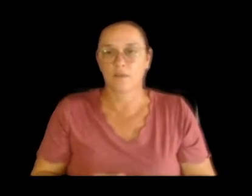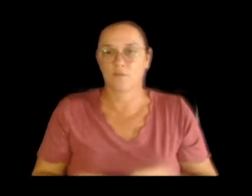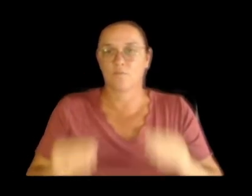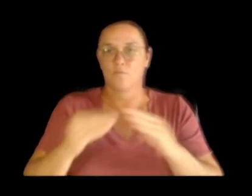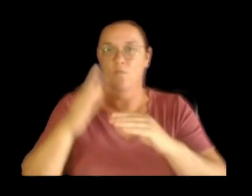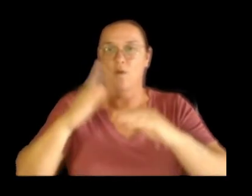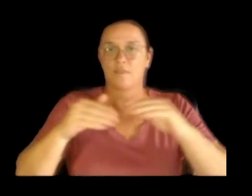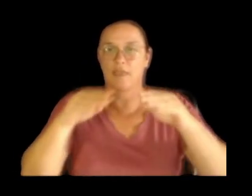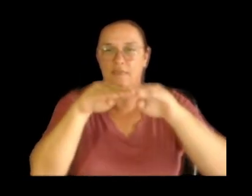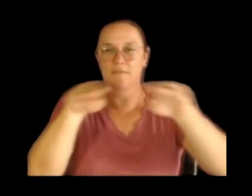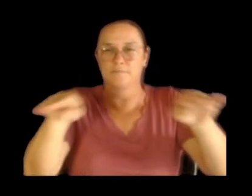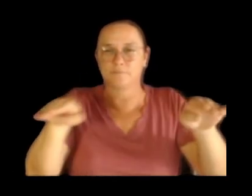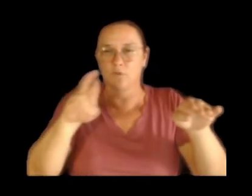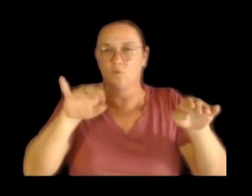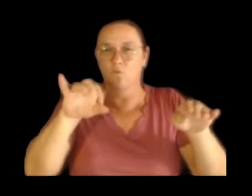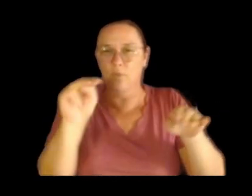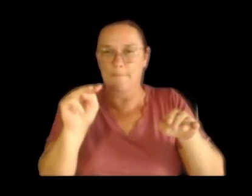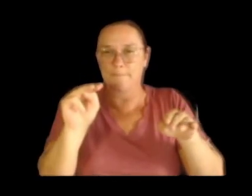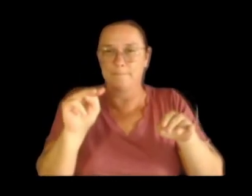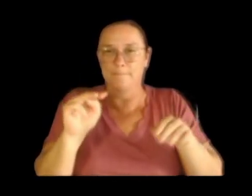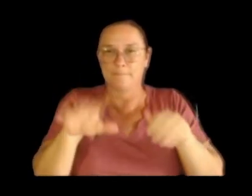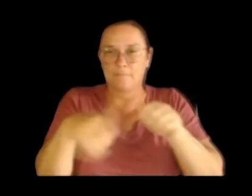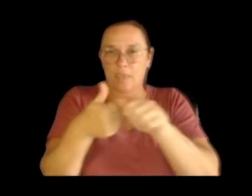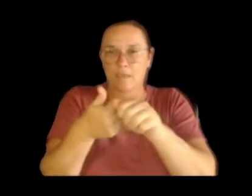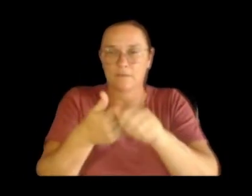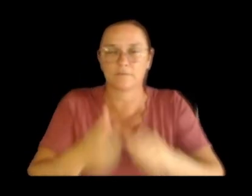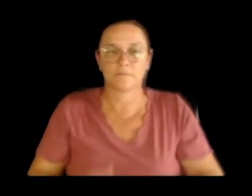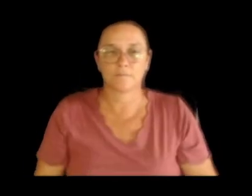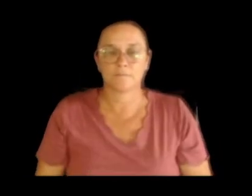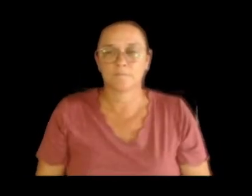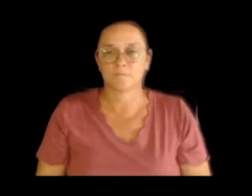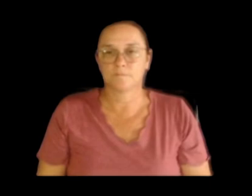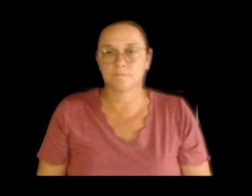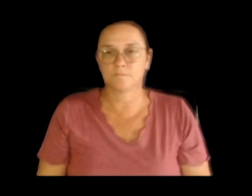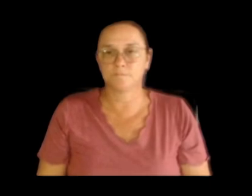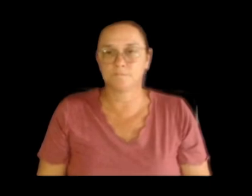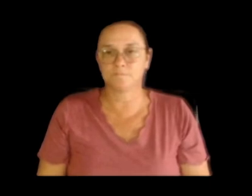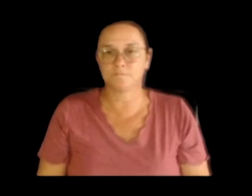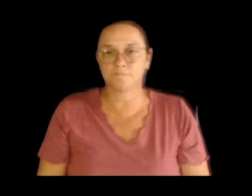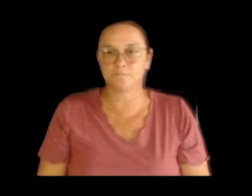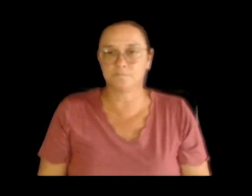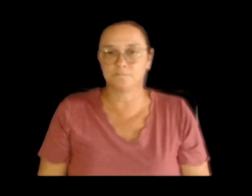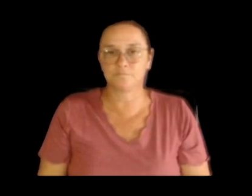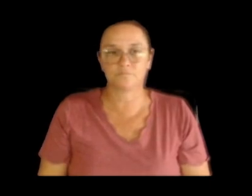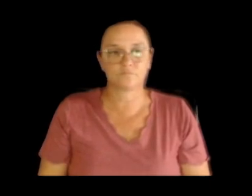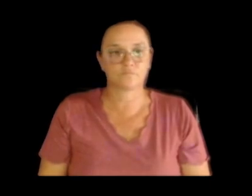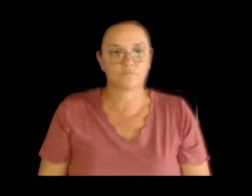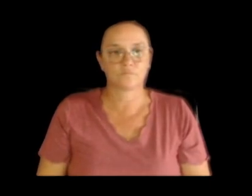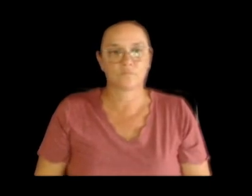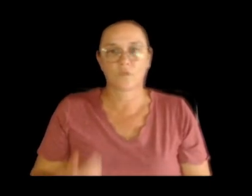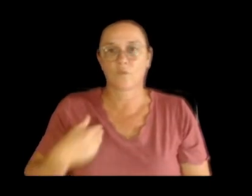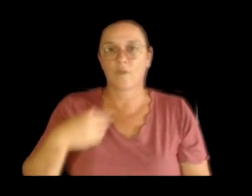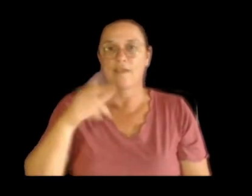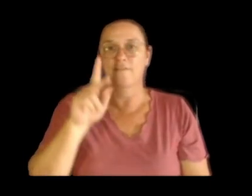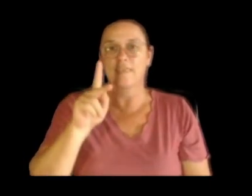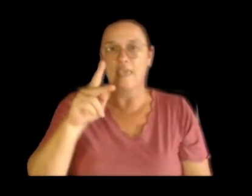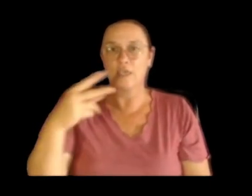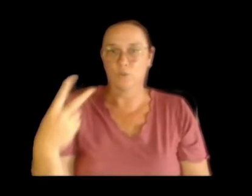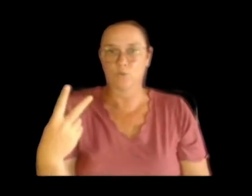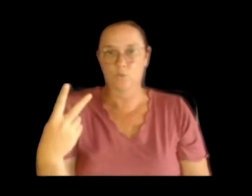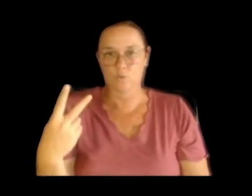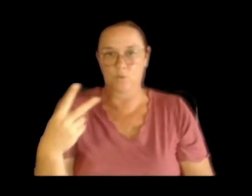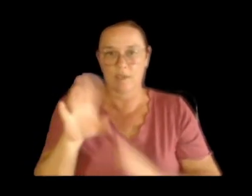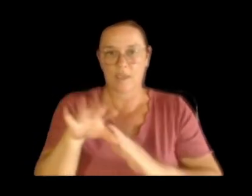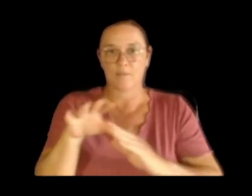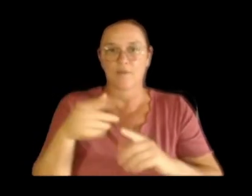crater lit up by the light of the glow. And moving on, we have the K2 camera, which is from the Wikahuna